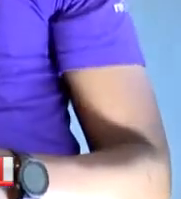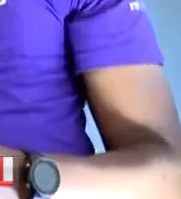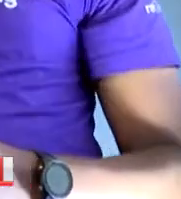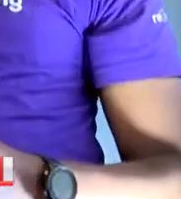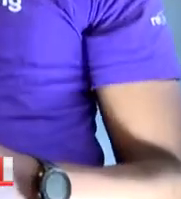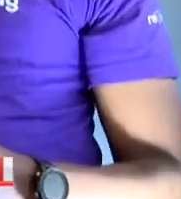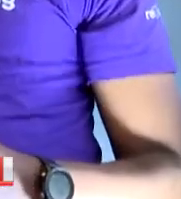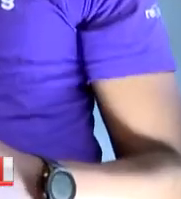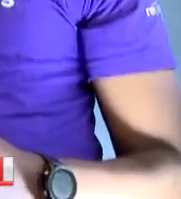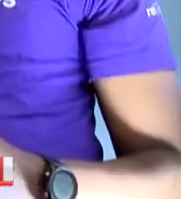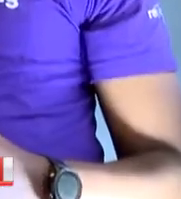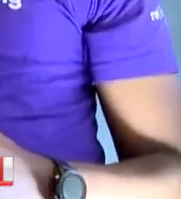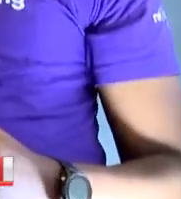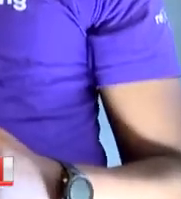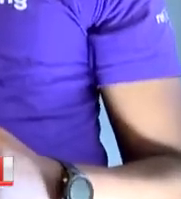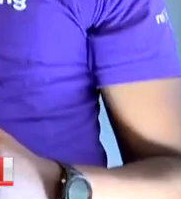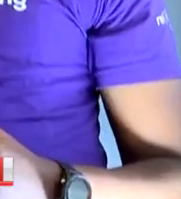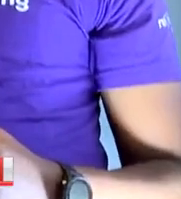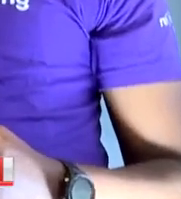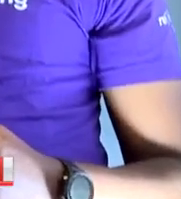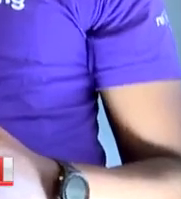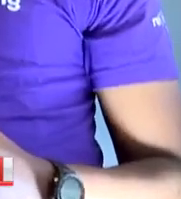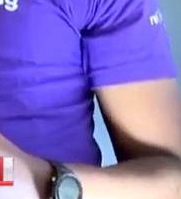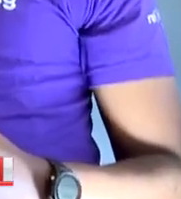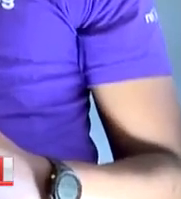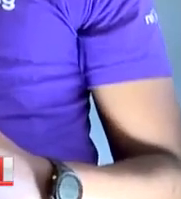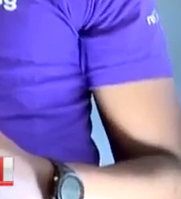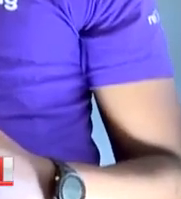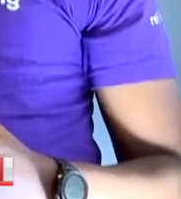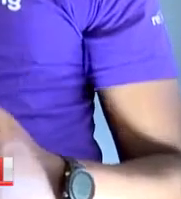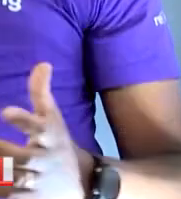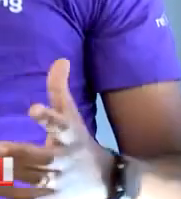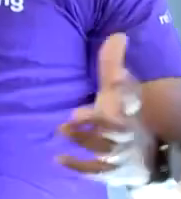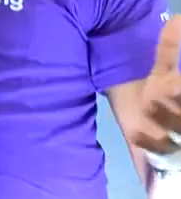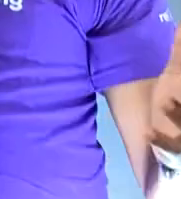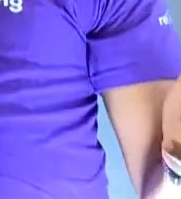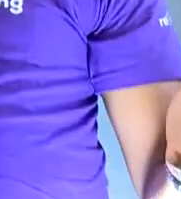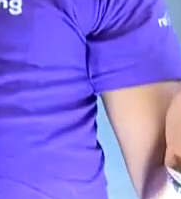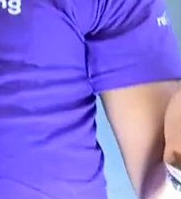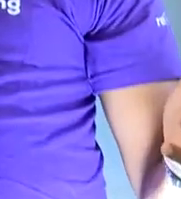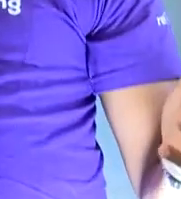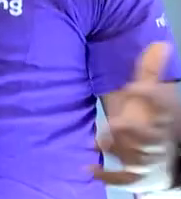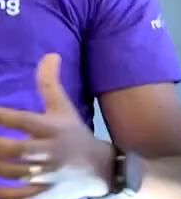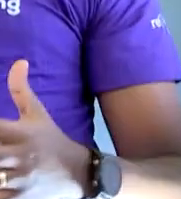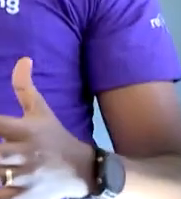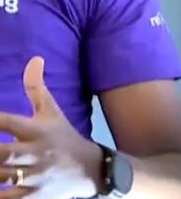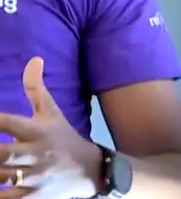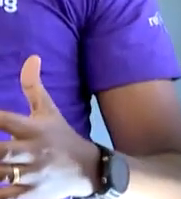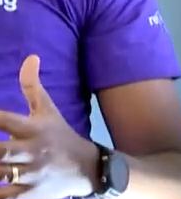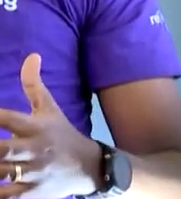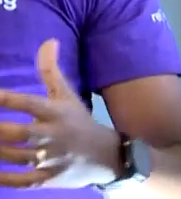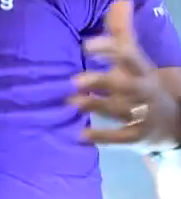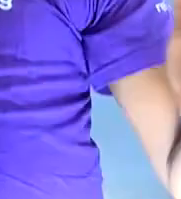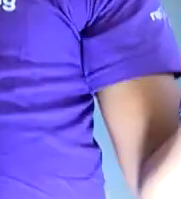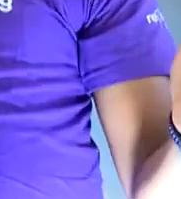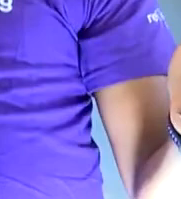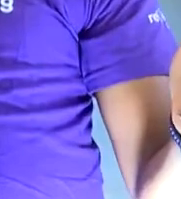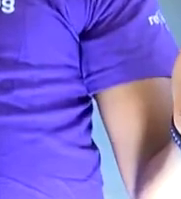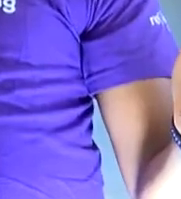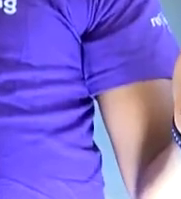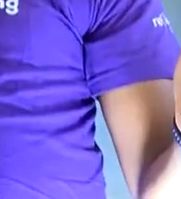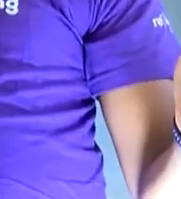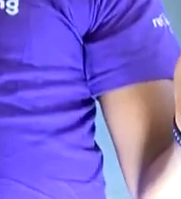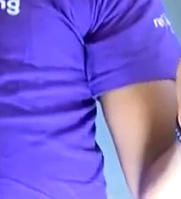small regions. So we would like if the government could open up, get so